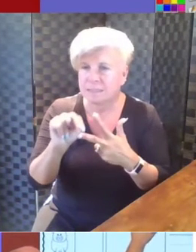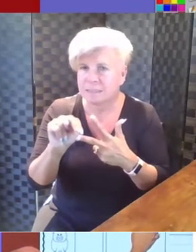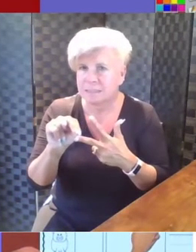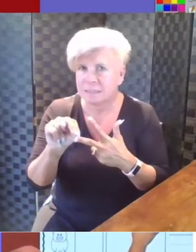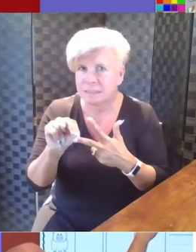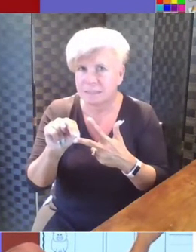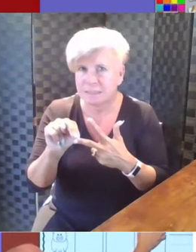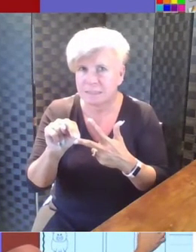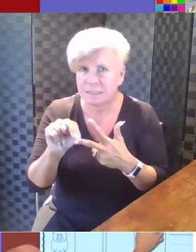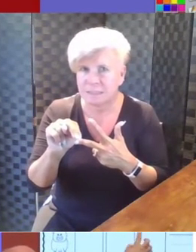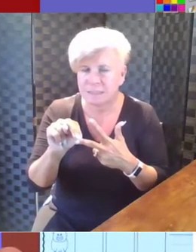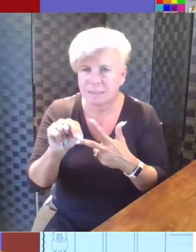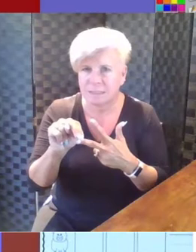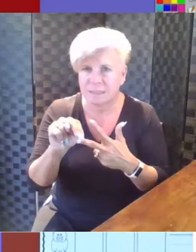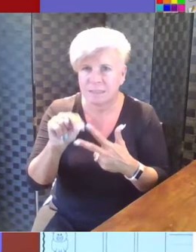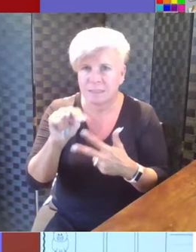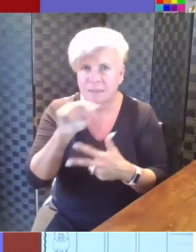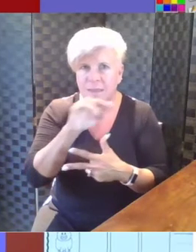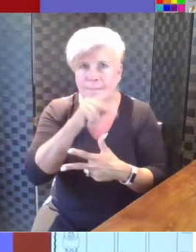N.